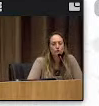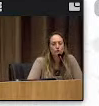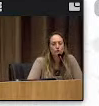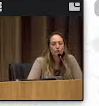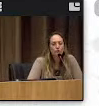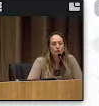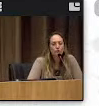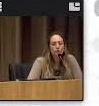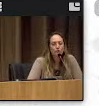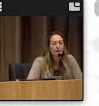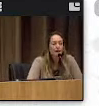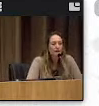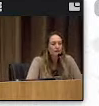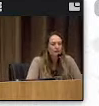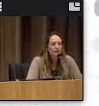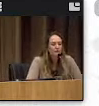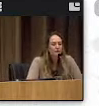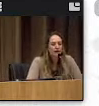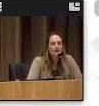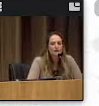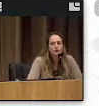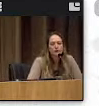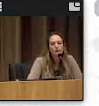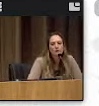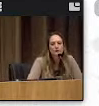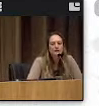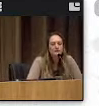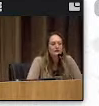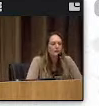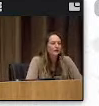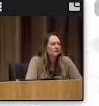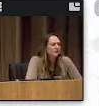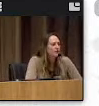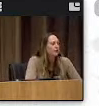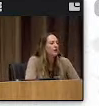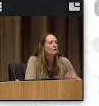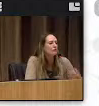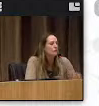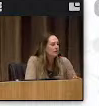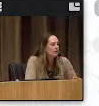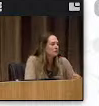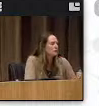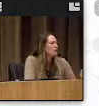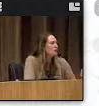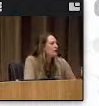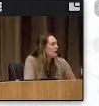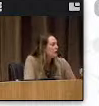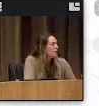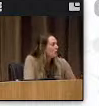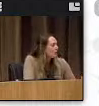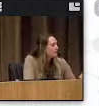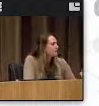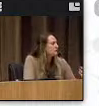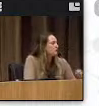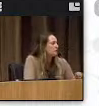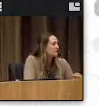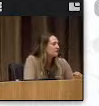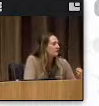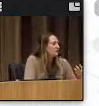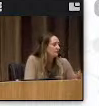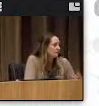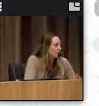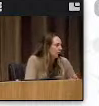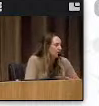infirmary, along with the infirmary technicians, were very important as well, because